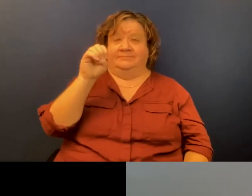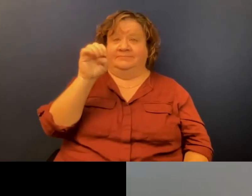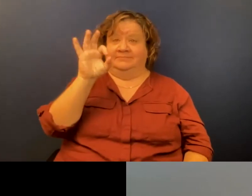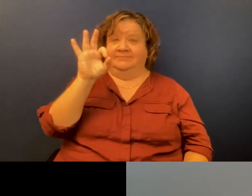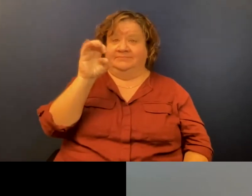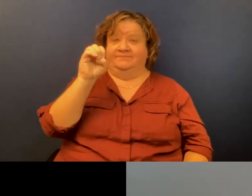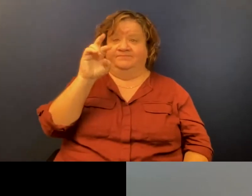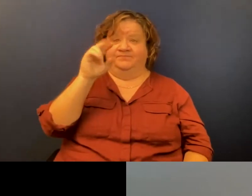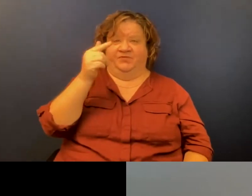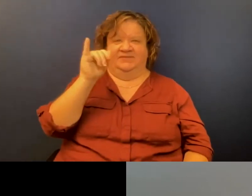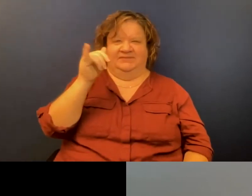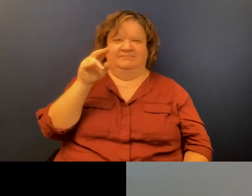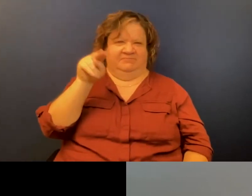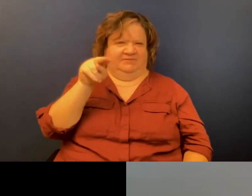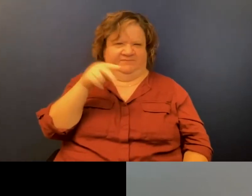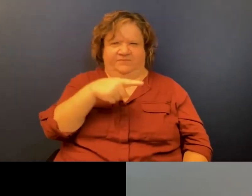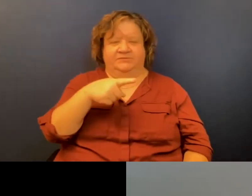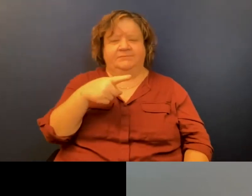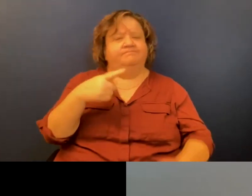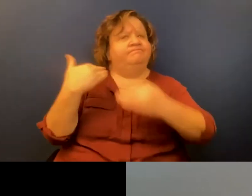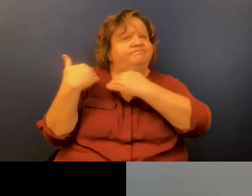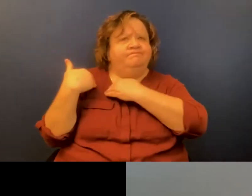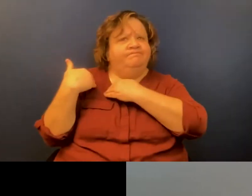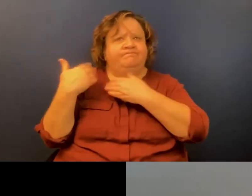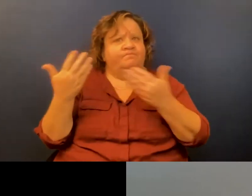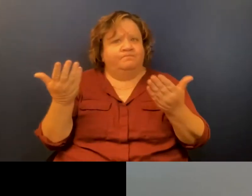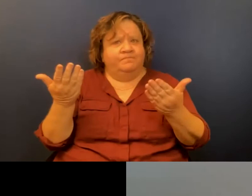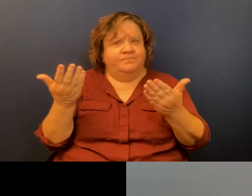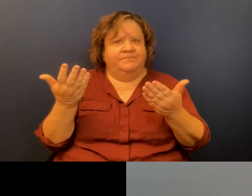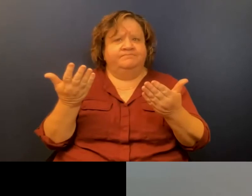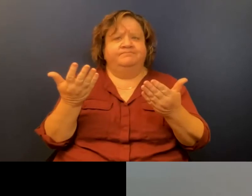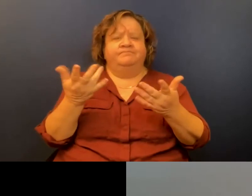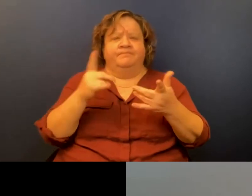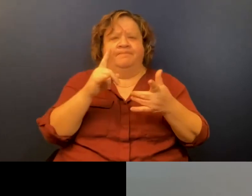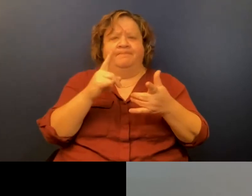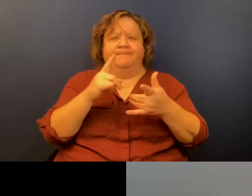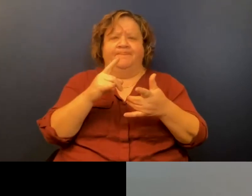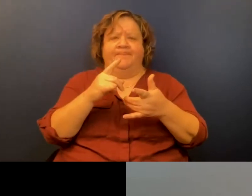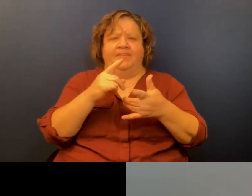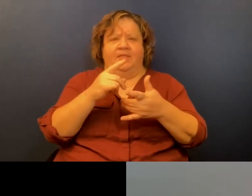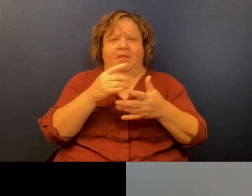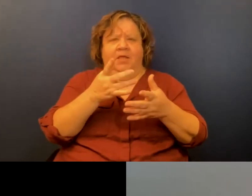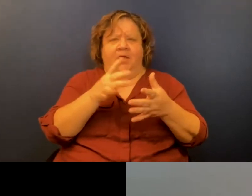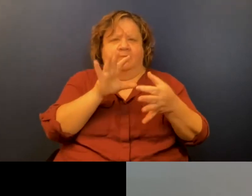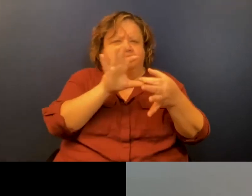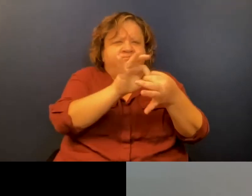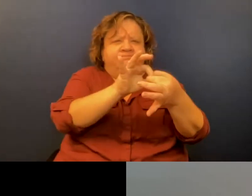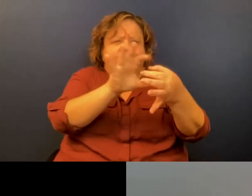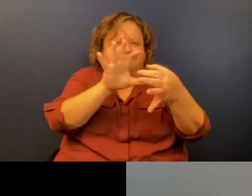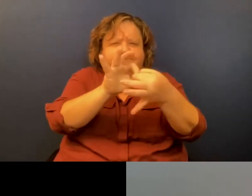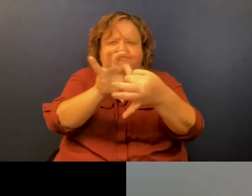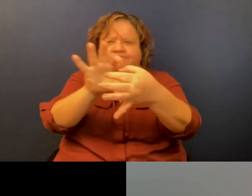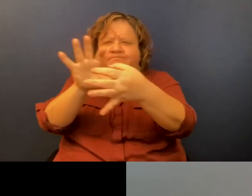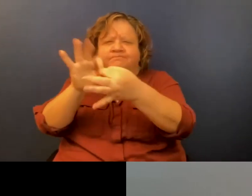of setting up relationships with content creators, content developers. And the final